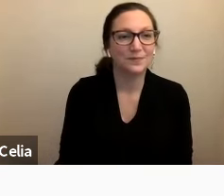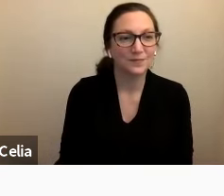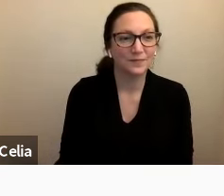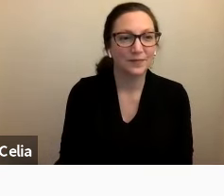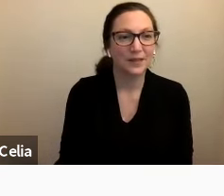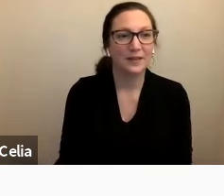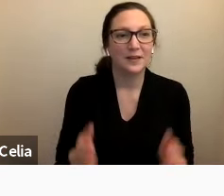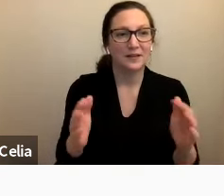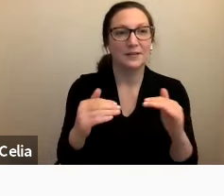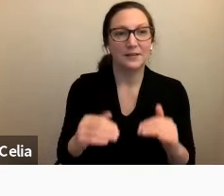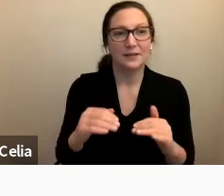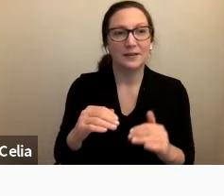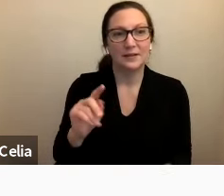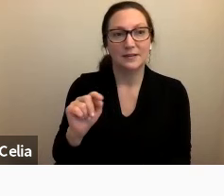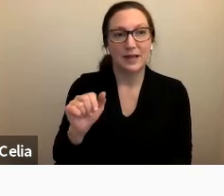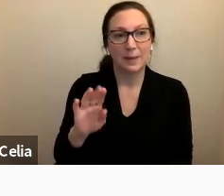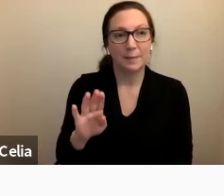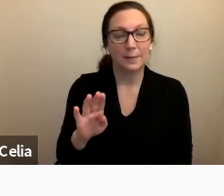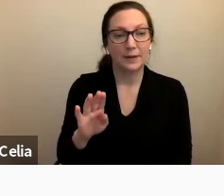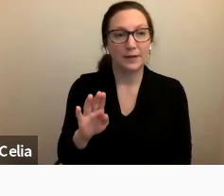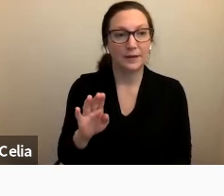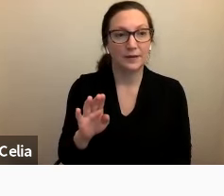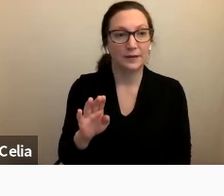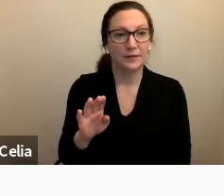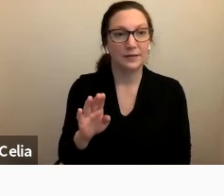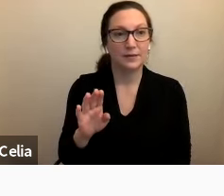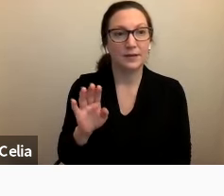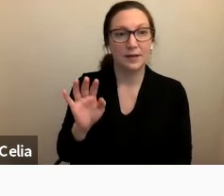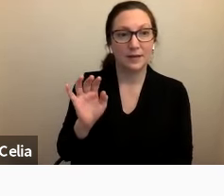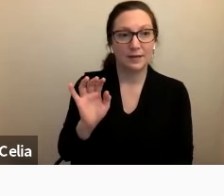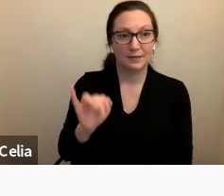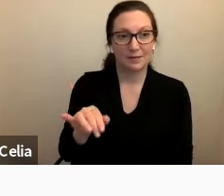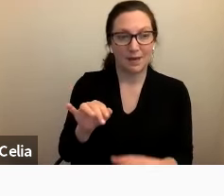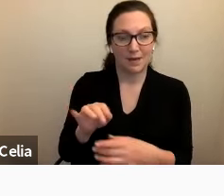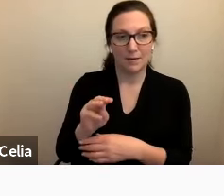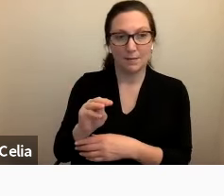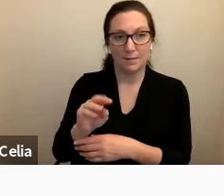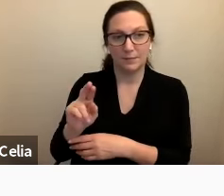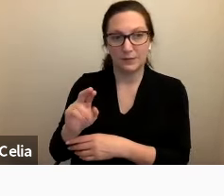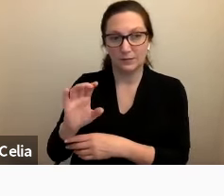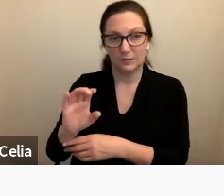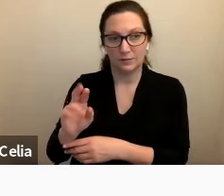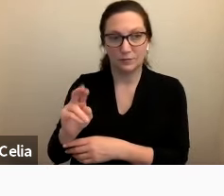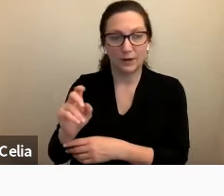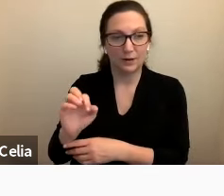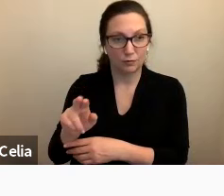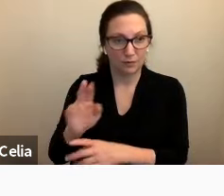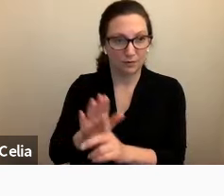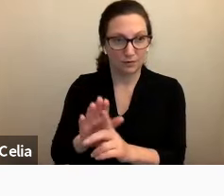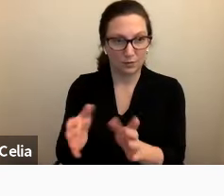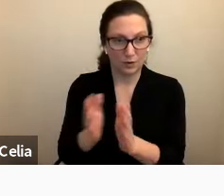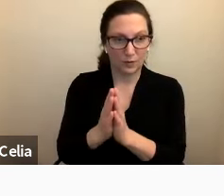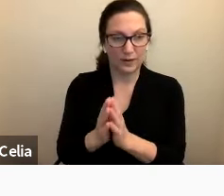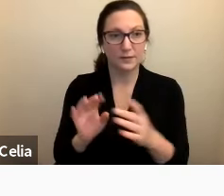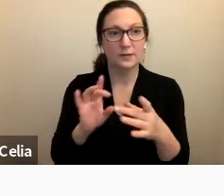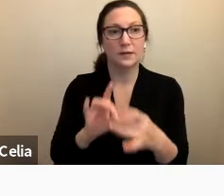So the next tab includes, and I think this was your specific request, Mr. Kreger, around the location